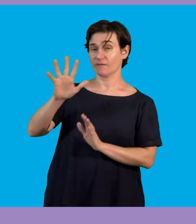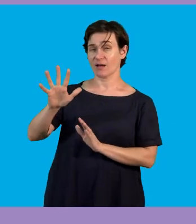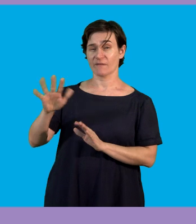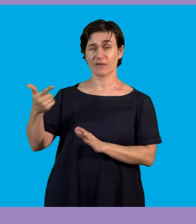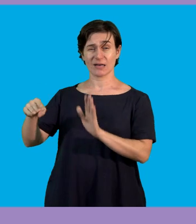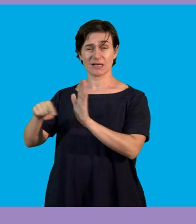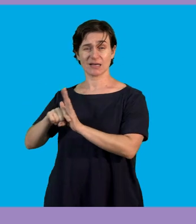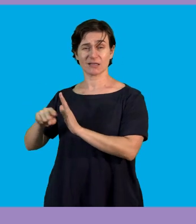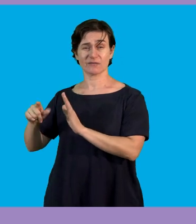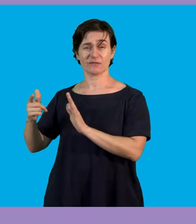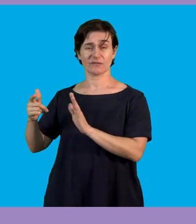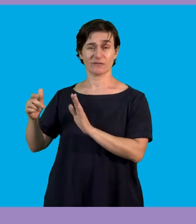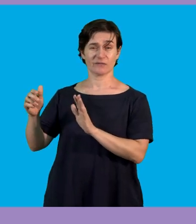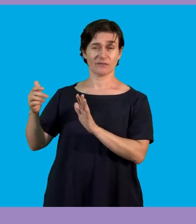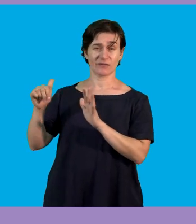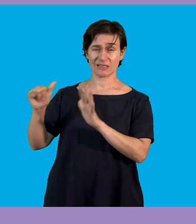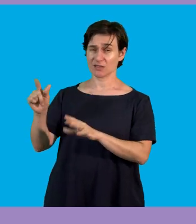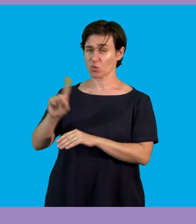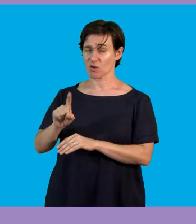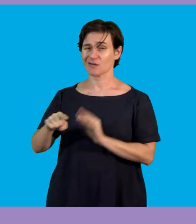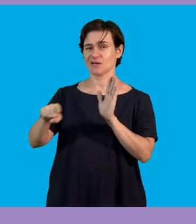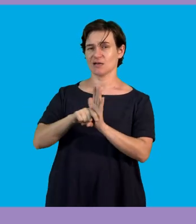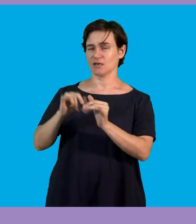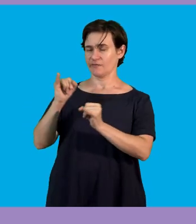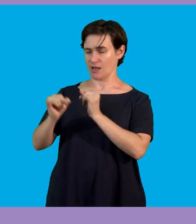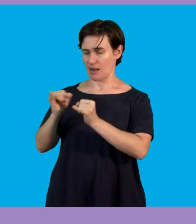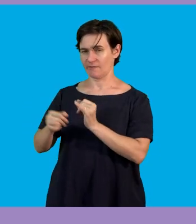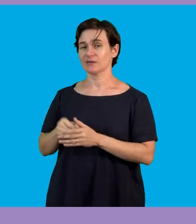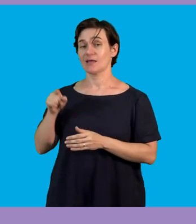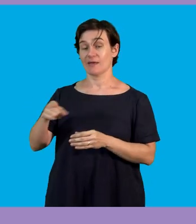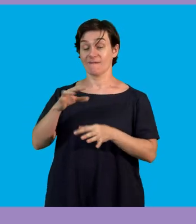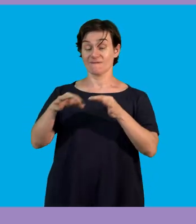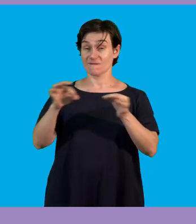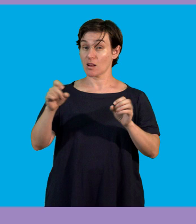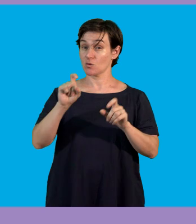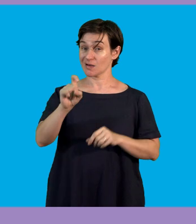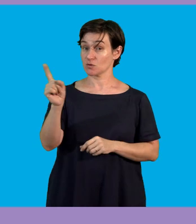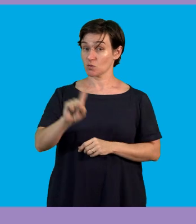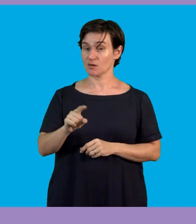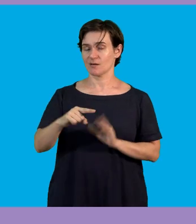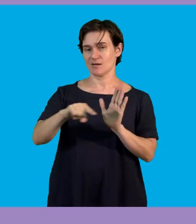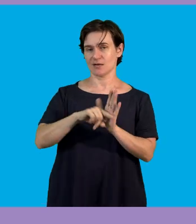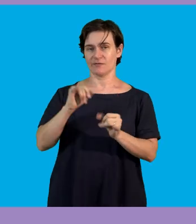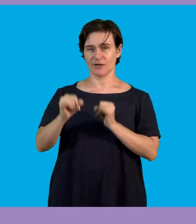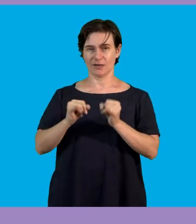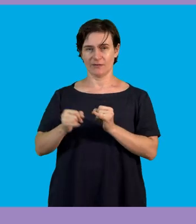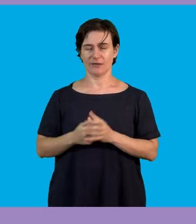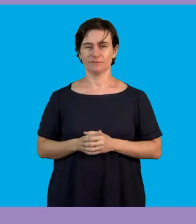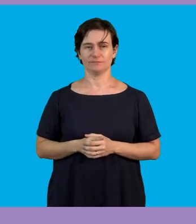-5 and -6 would give us -11. That is our value of x in that